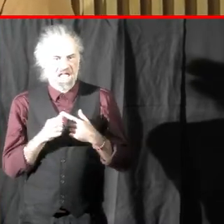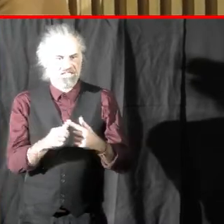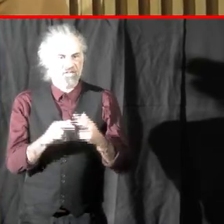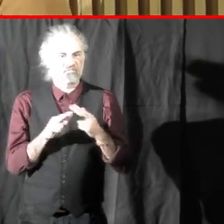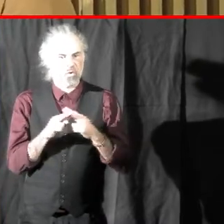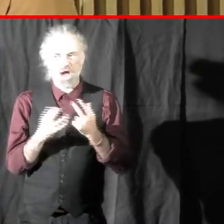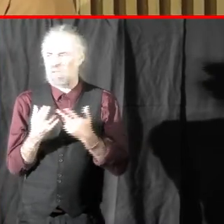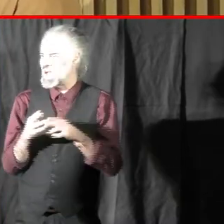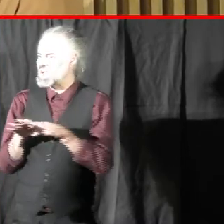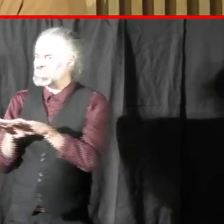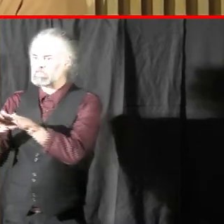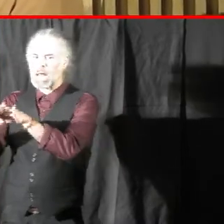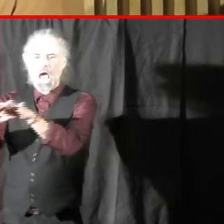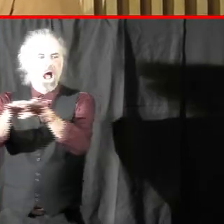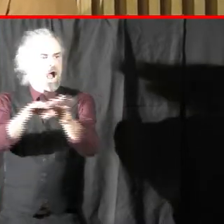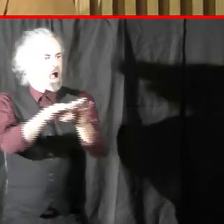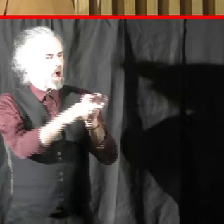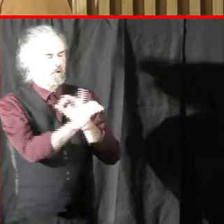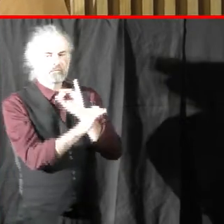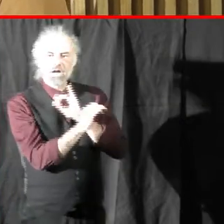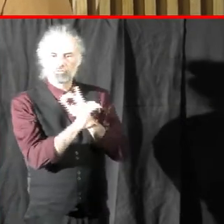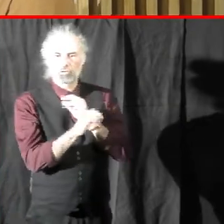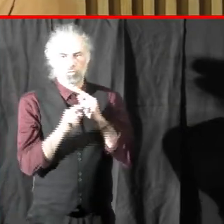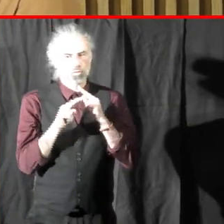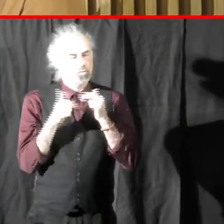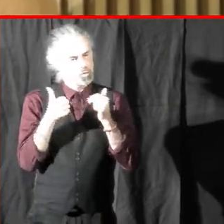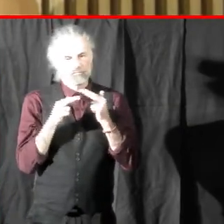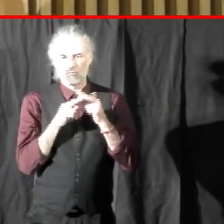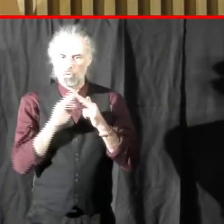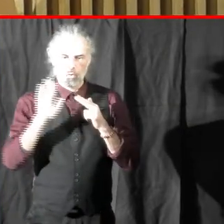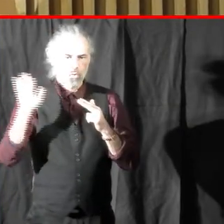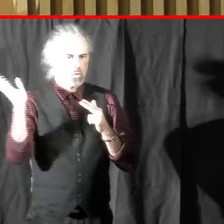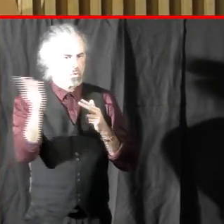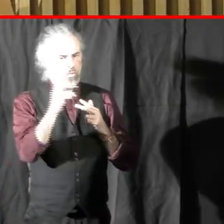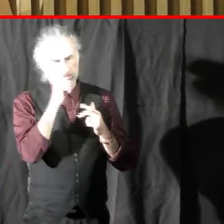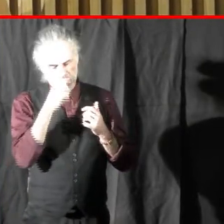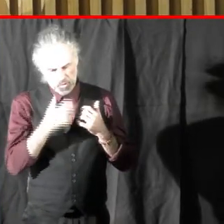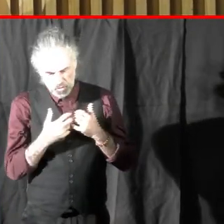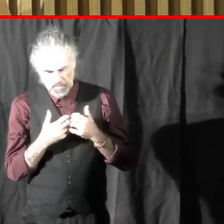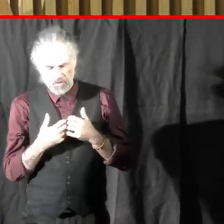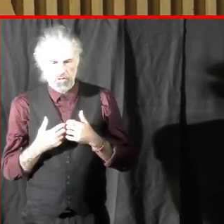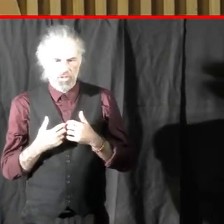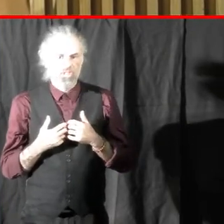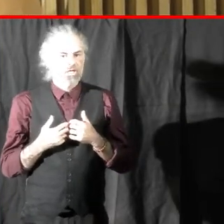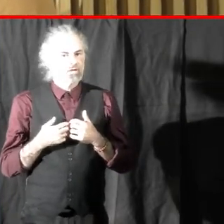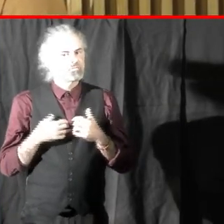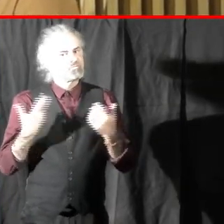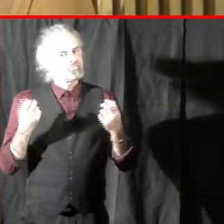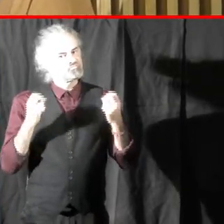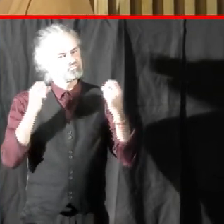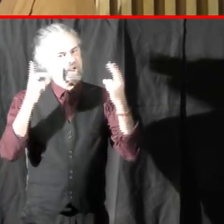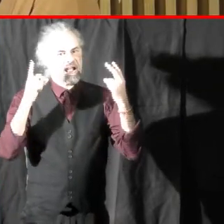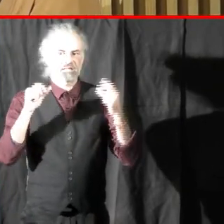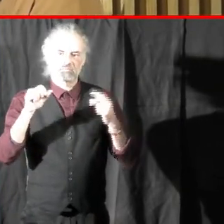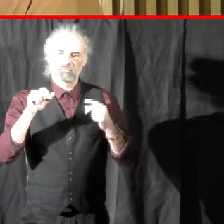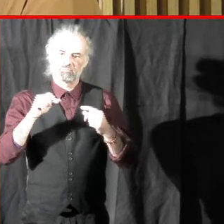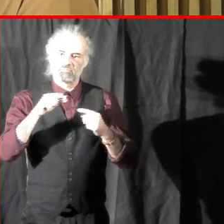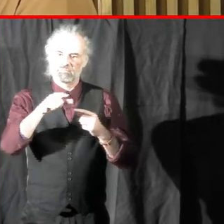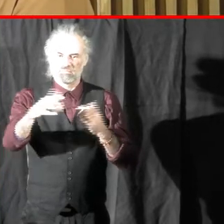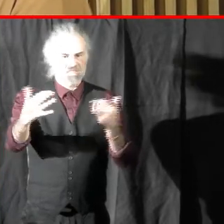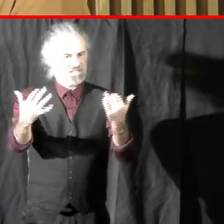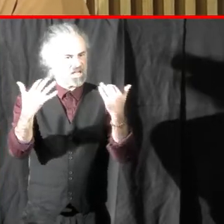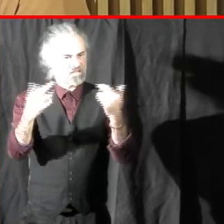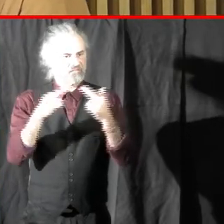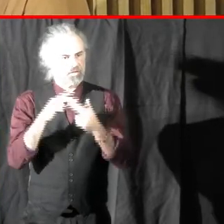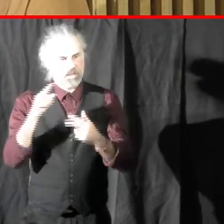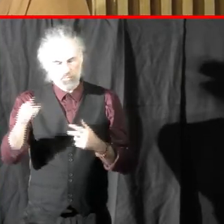factories. It's good for everyone. Yeah. The university will get more attention. The tests will get more attention. The town gets more